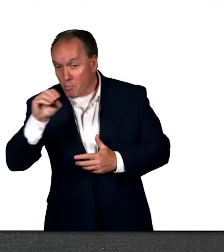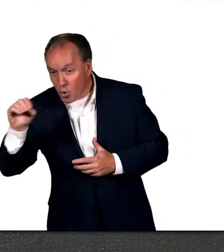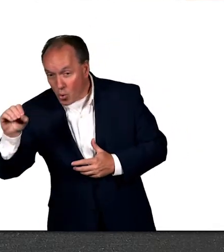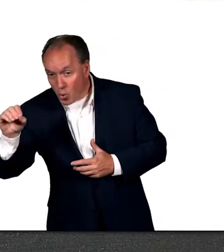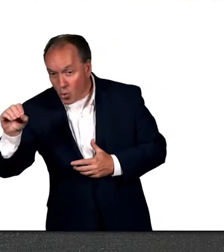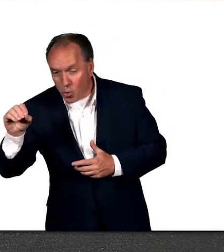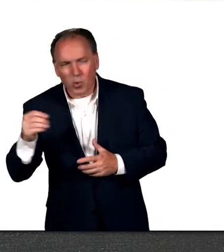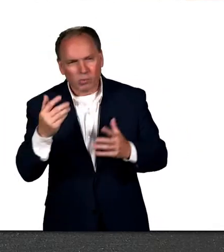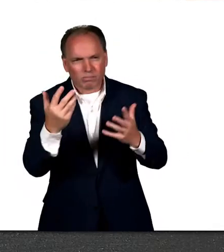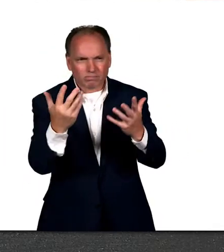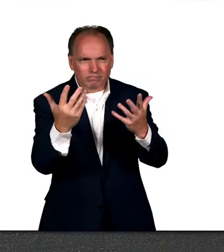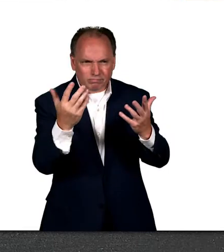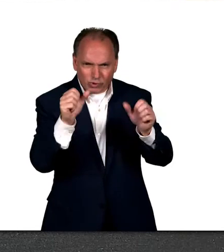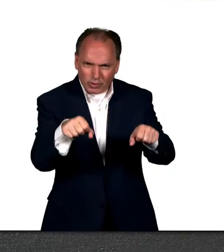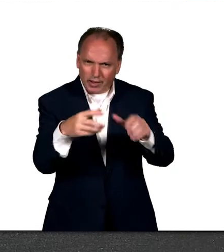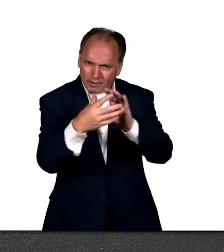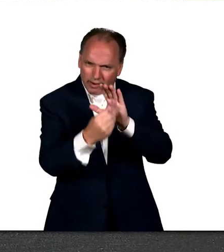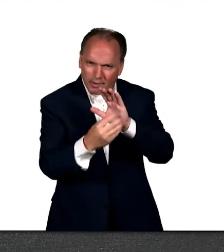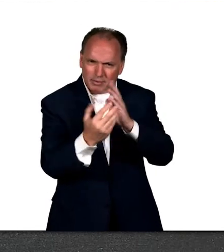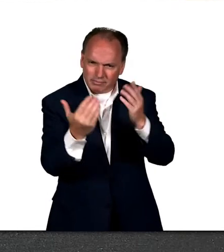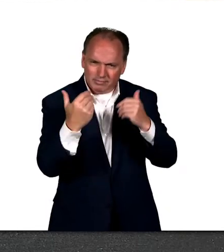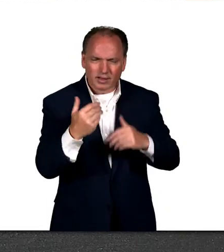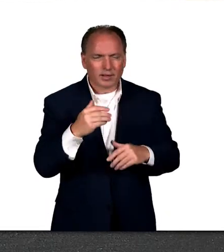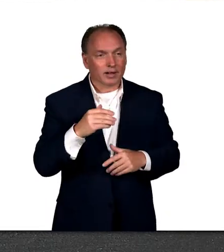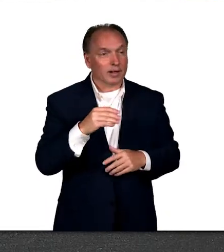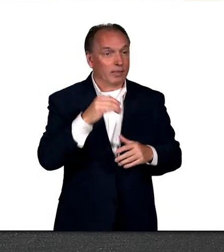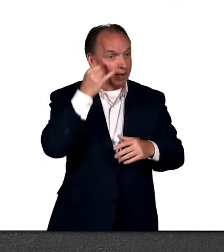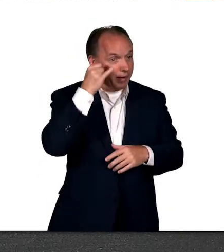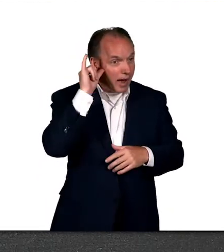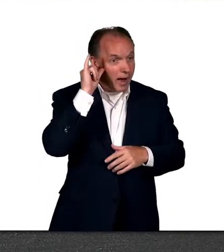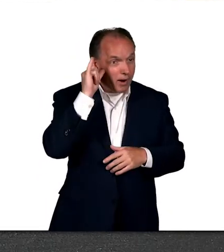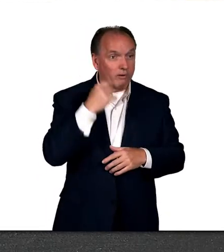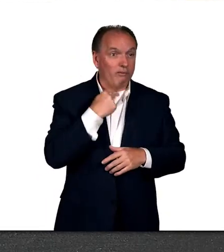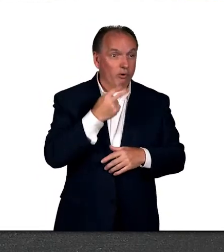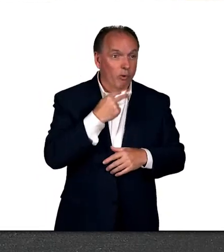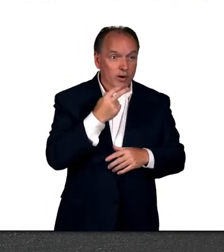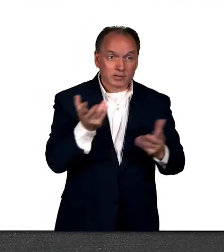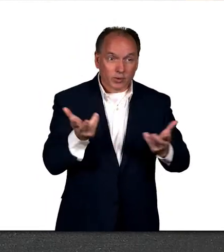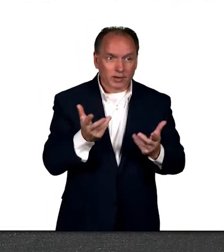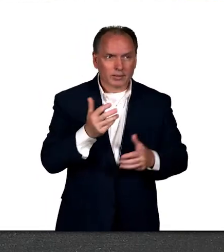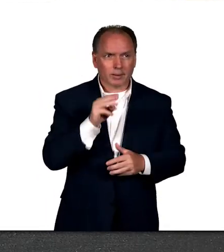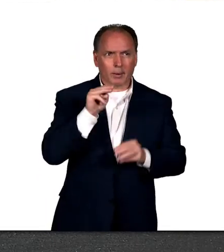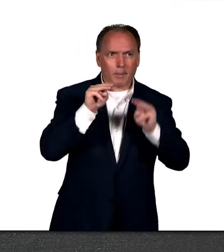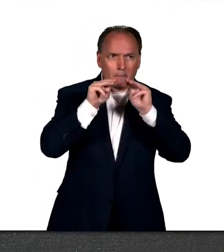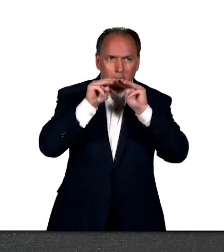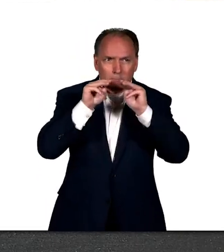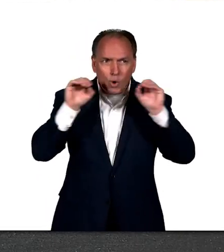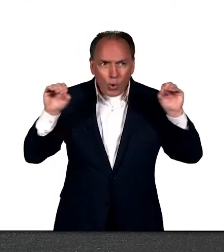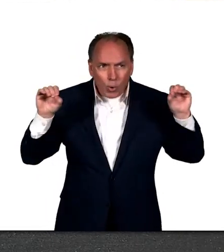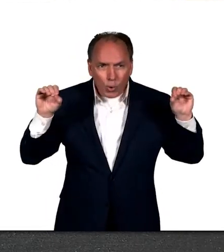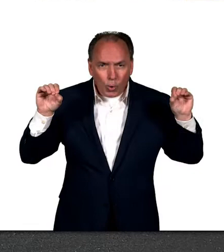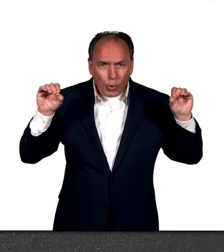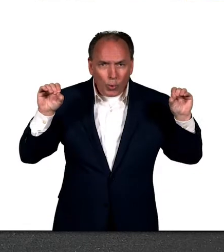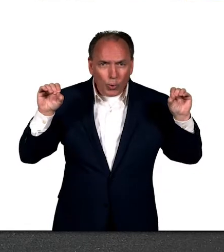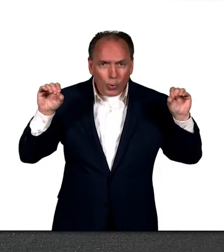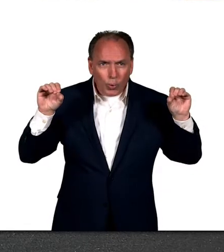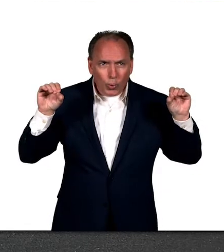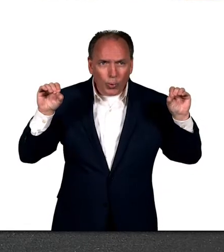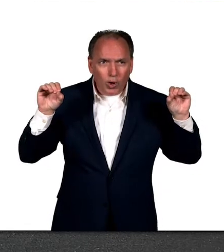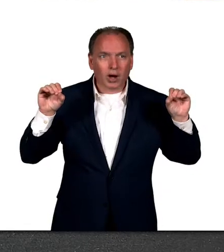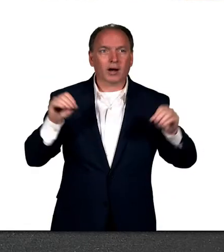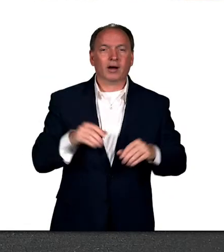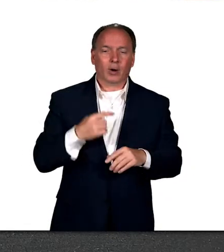ya. Moo. Moo. The cow, it makes a sound like this.